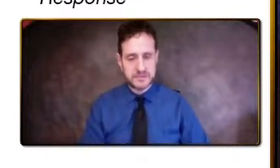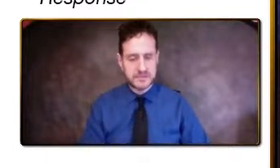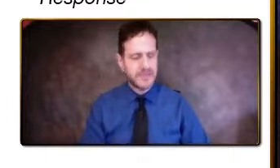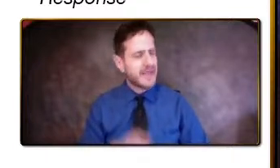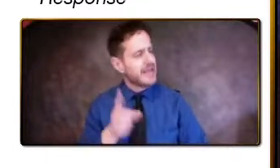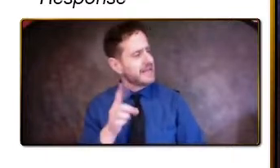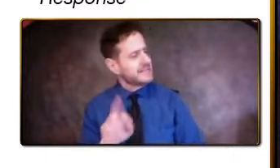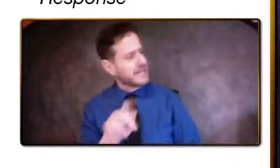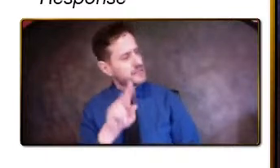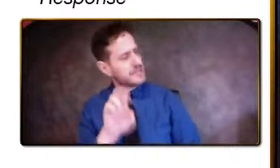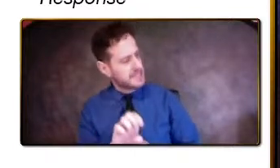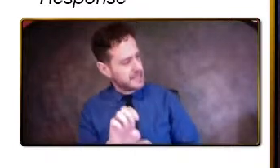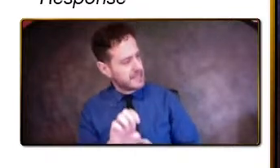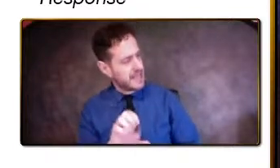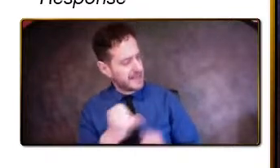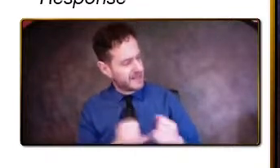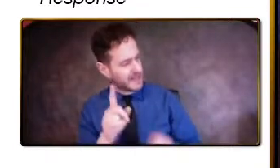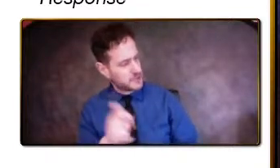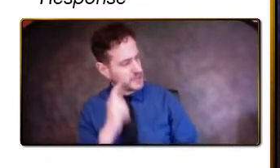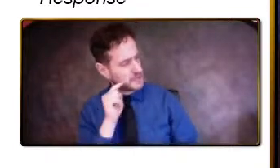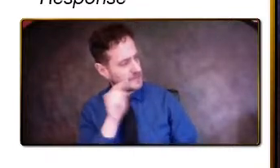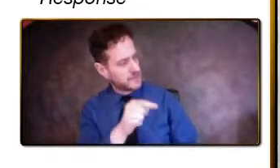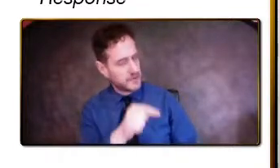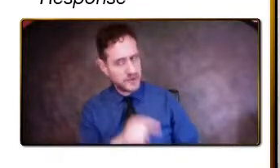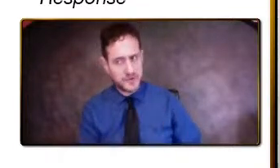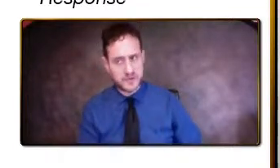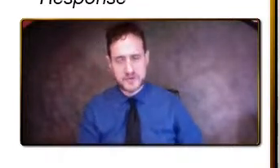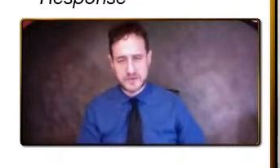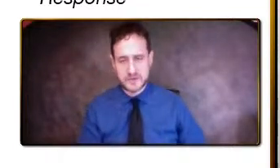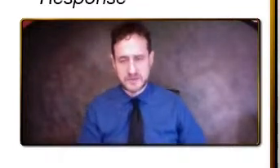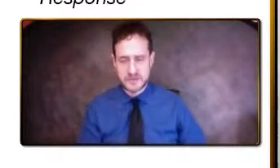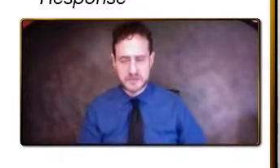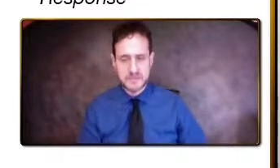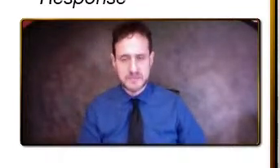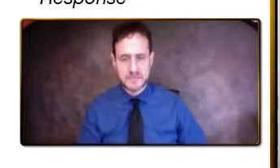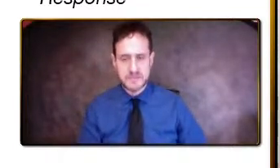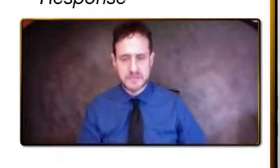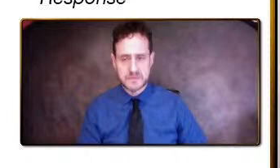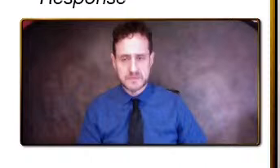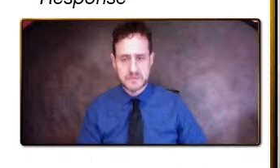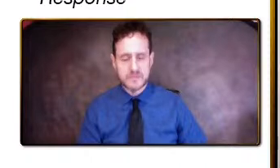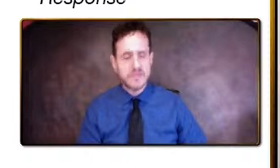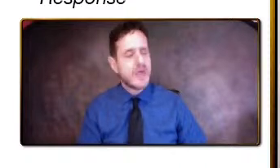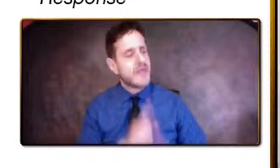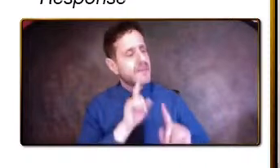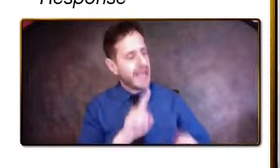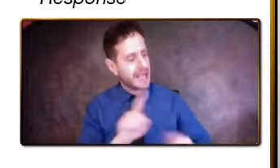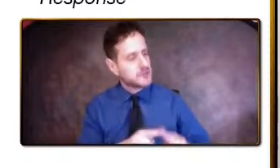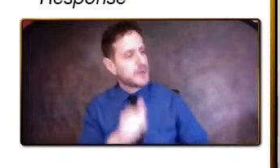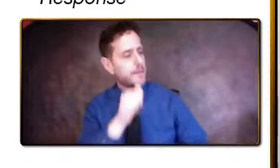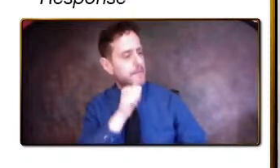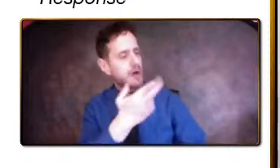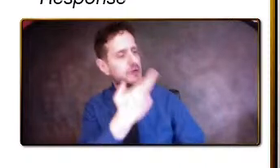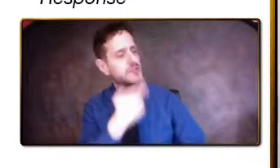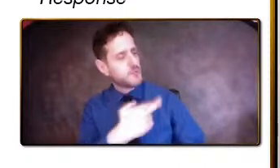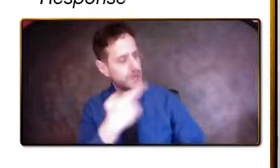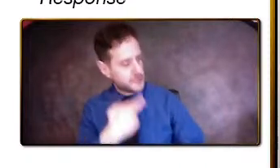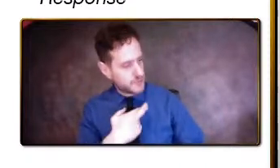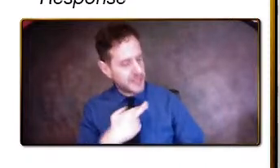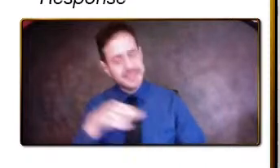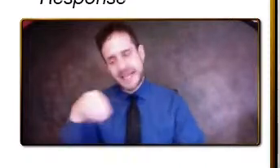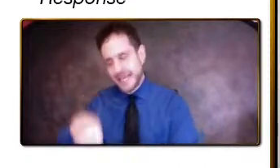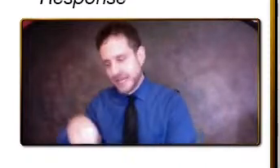just, for the last question for you, restate your answer on the bars and restaurants versus indoor